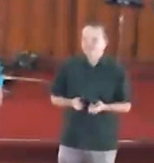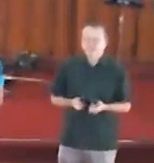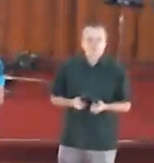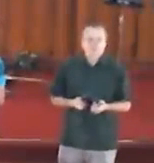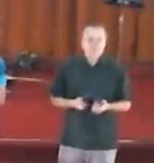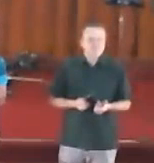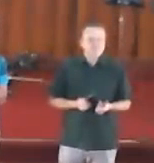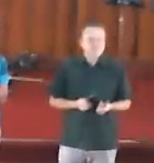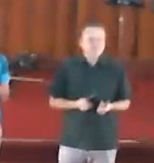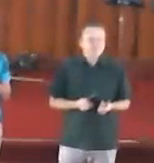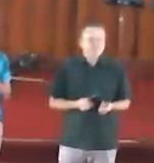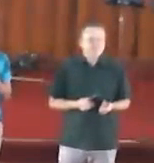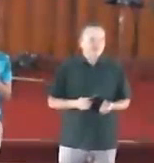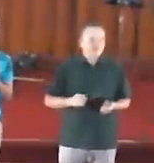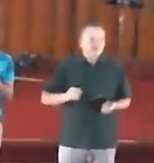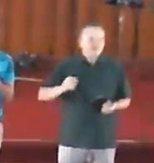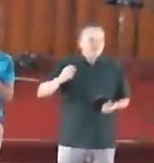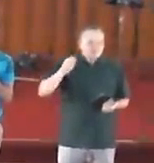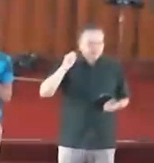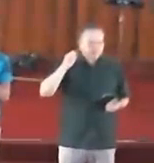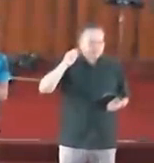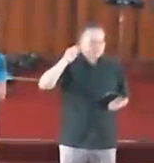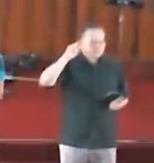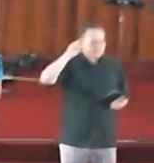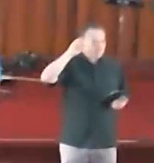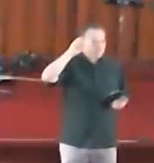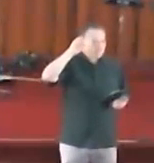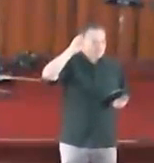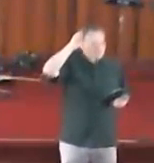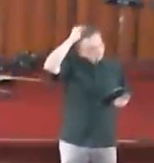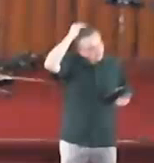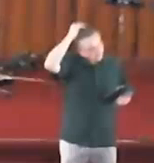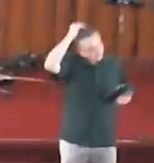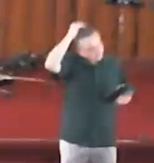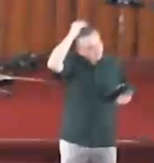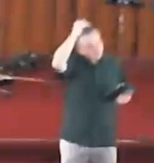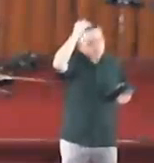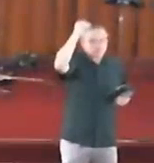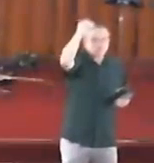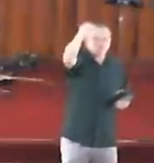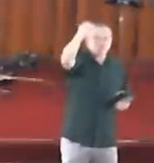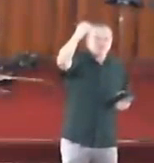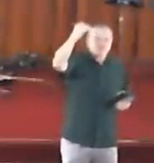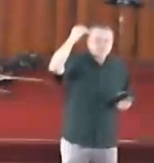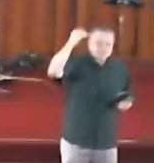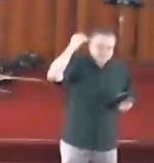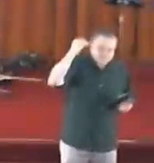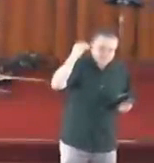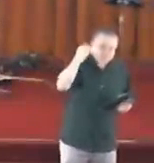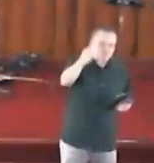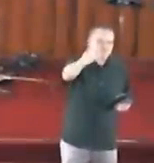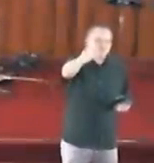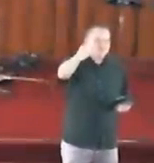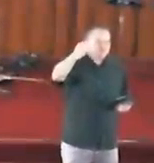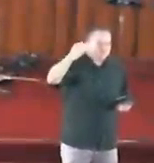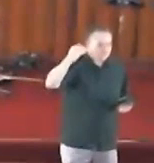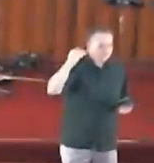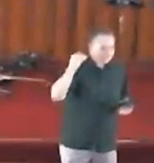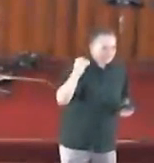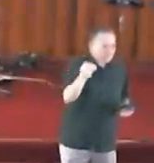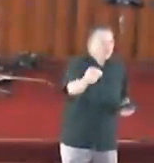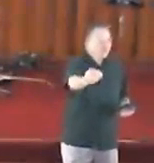to the ends of the earth. Y a veces Jesús prometió,